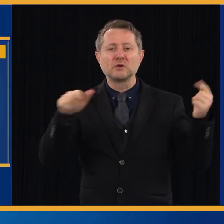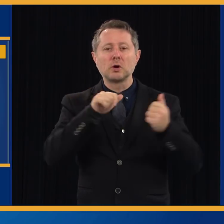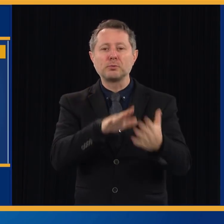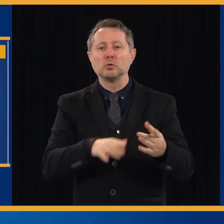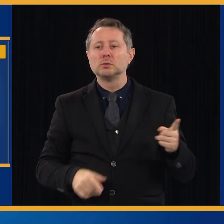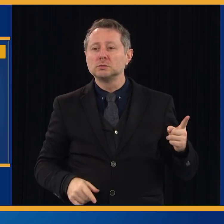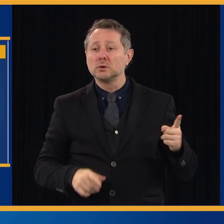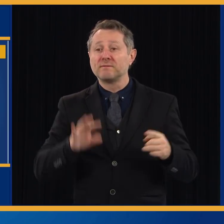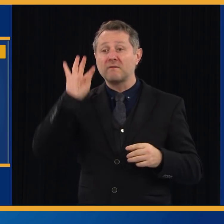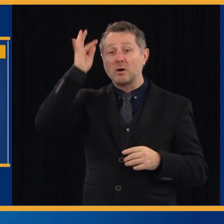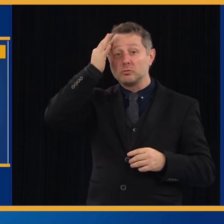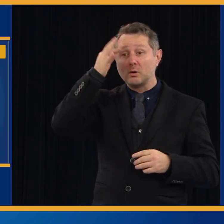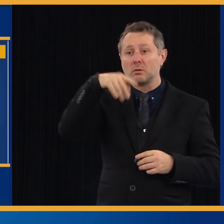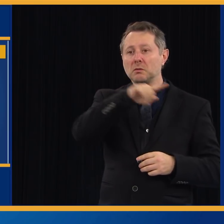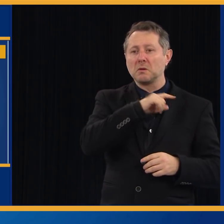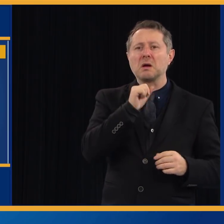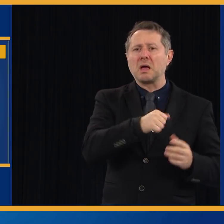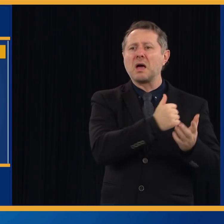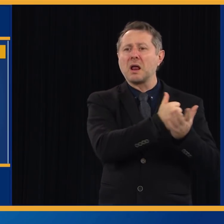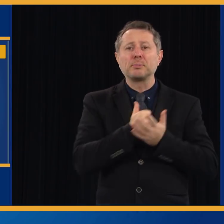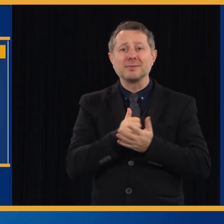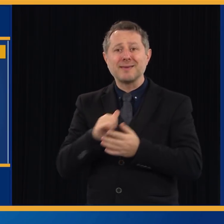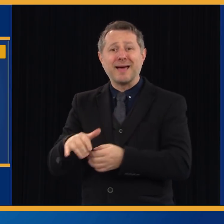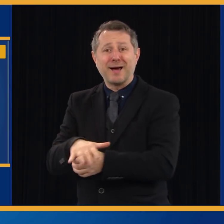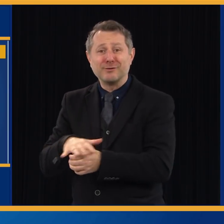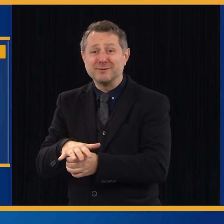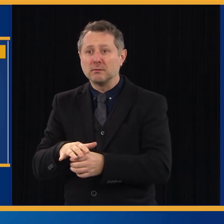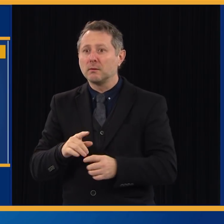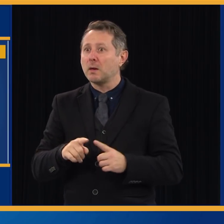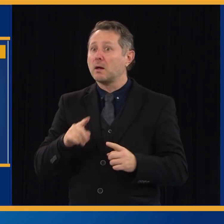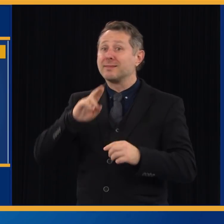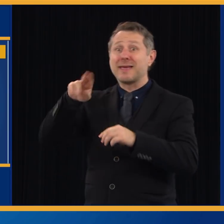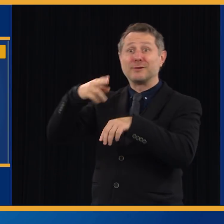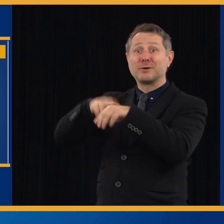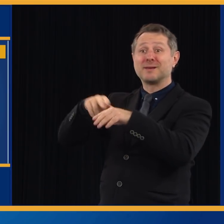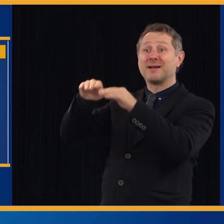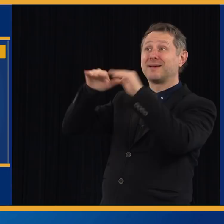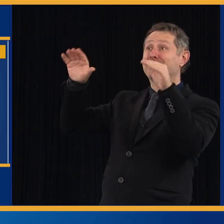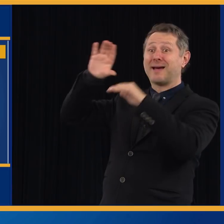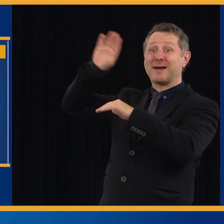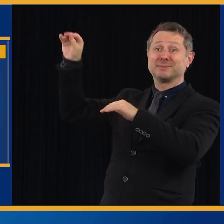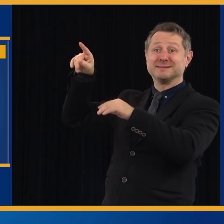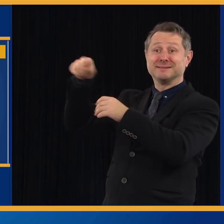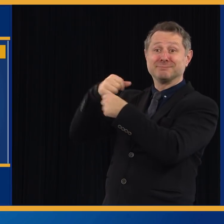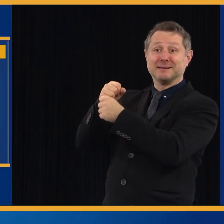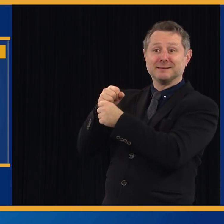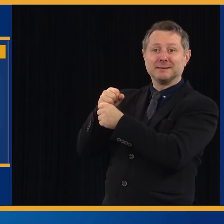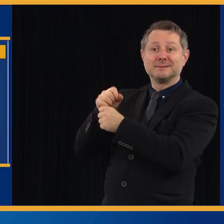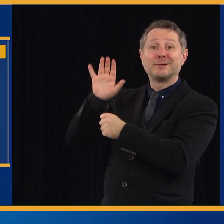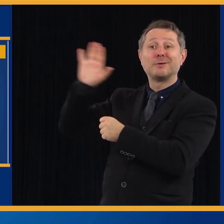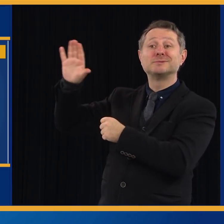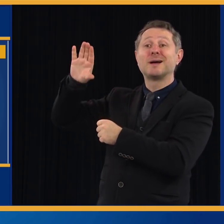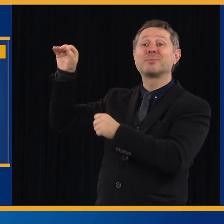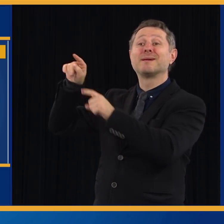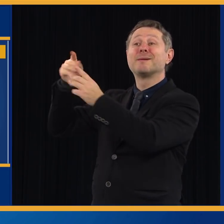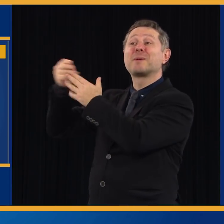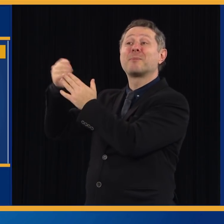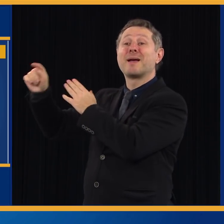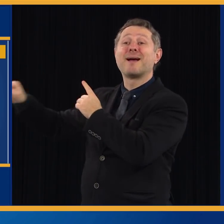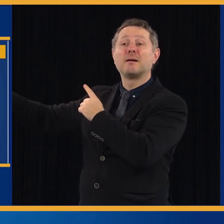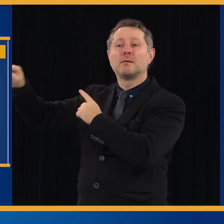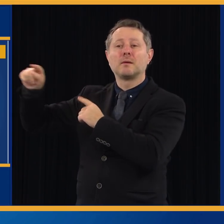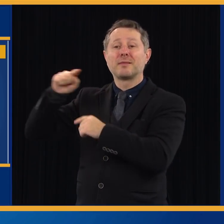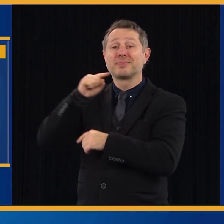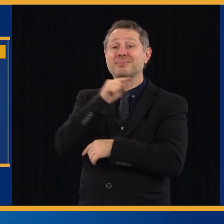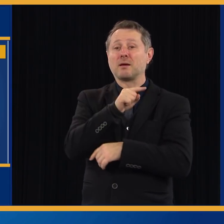national manufacturer and that supply chain for the national manufacturers and let the federal government figure out South Korea